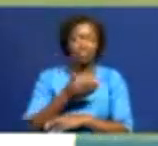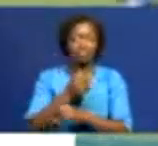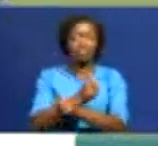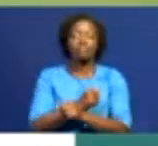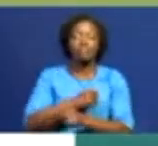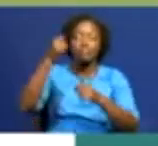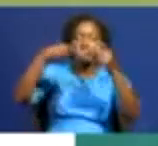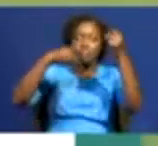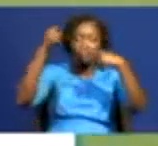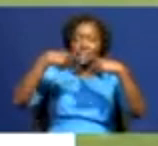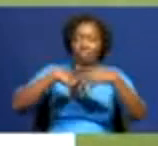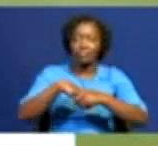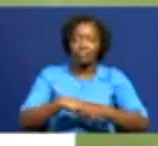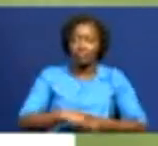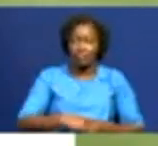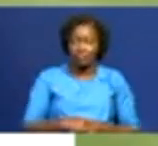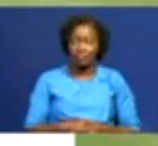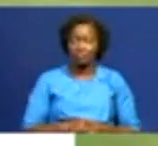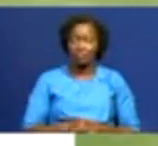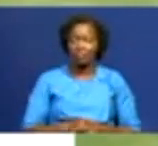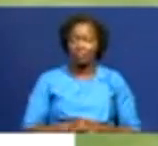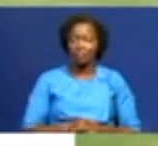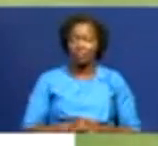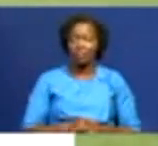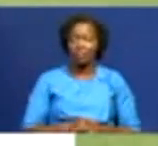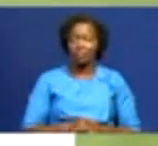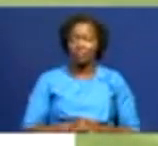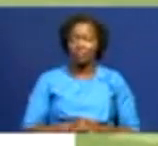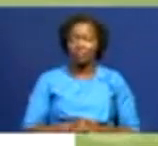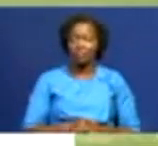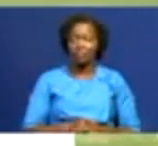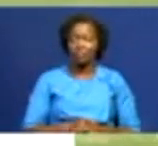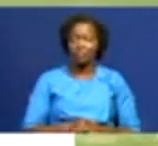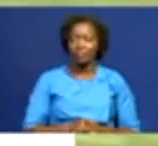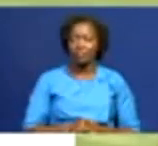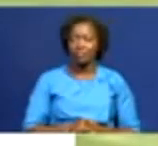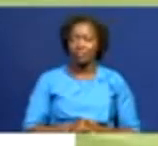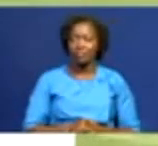Stars. For Lunchtime News, I'm Fred Njogu.